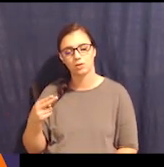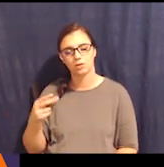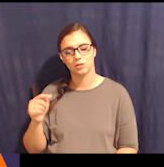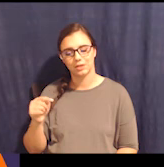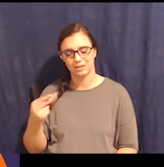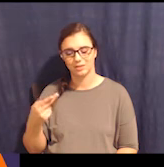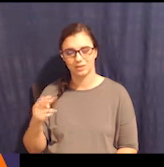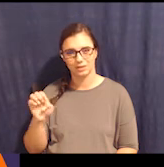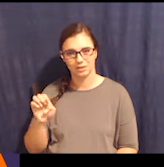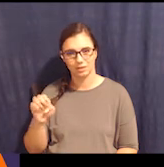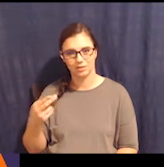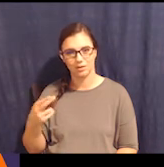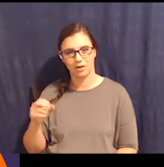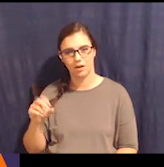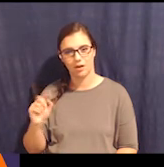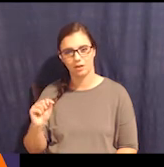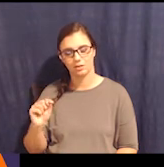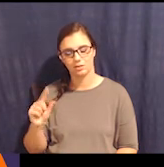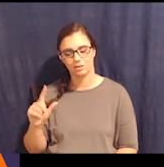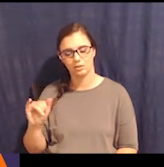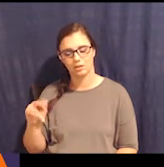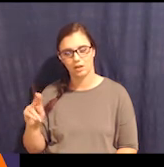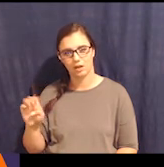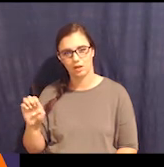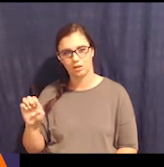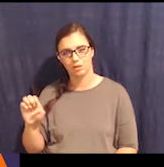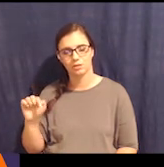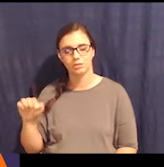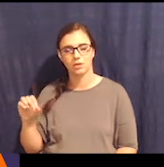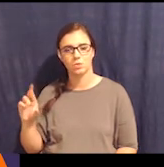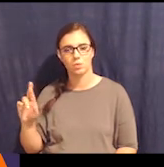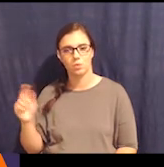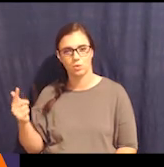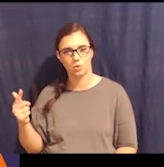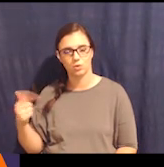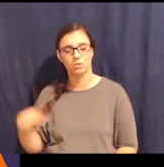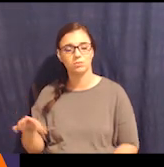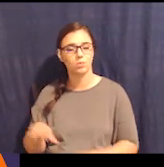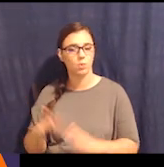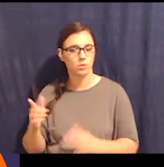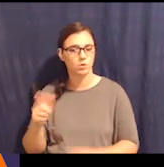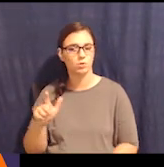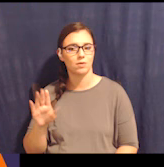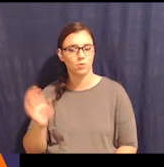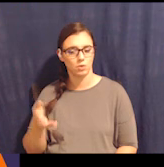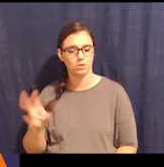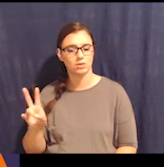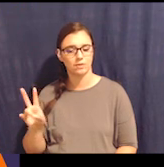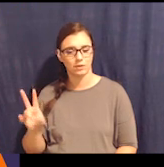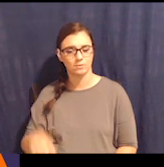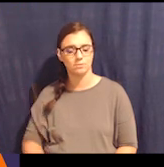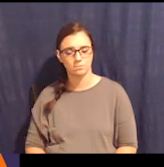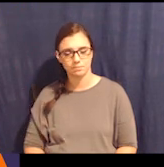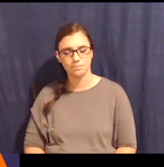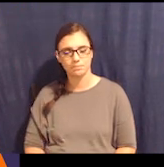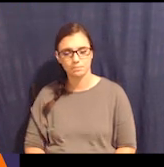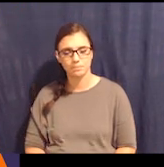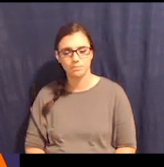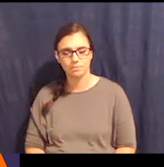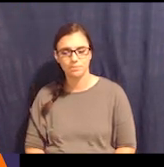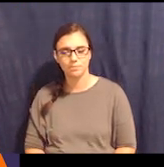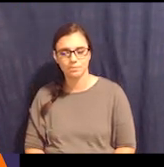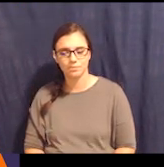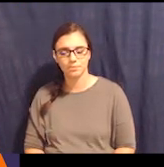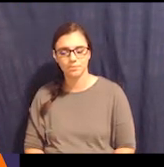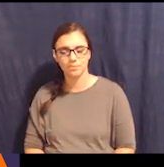www.thehotline.org, and they are open 24 hours a day, 7 days a week. Next, we are going to talk about some